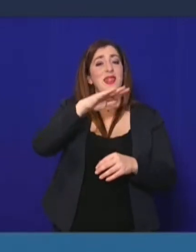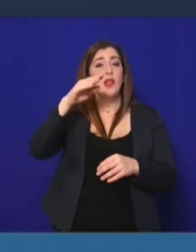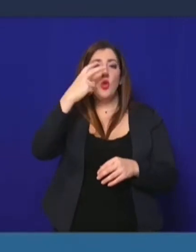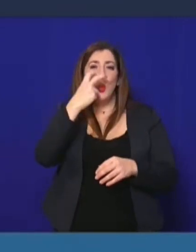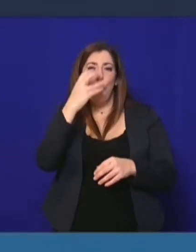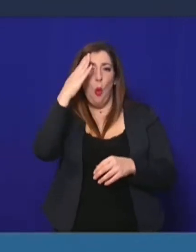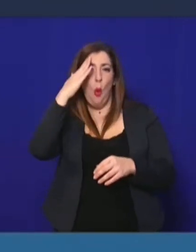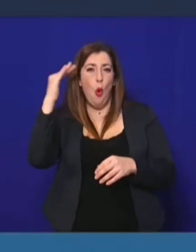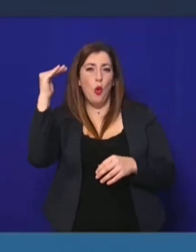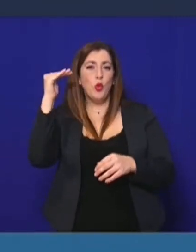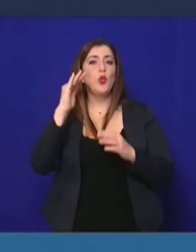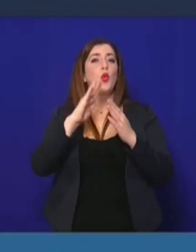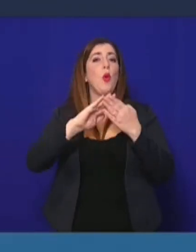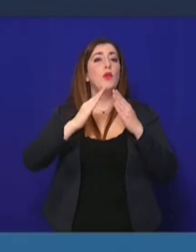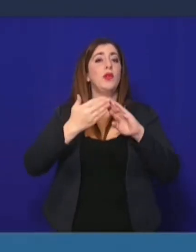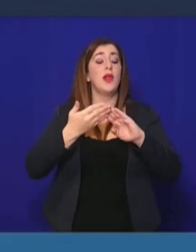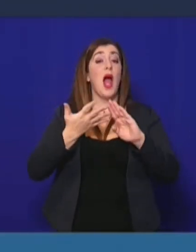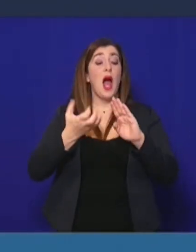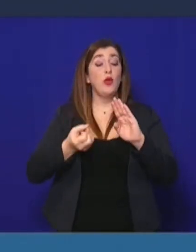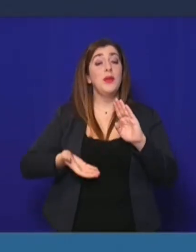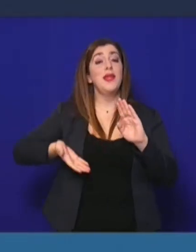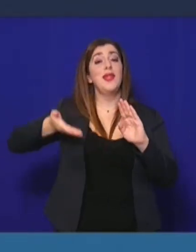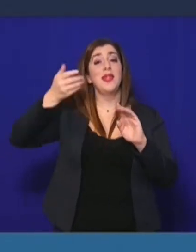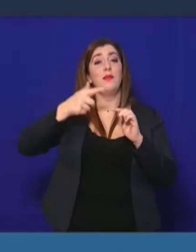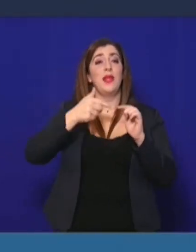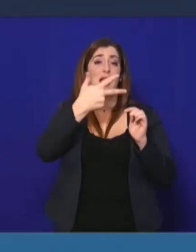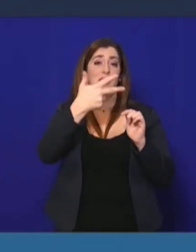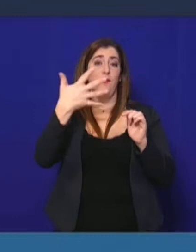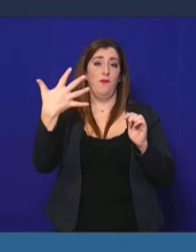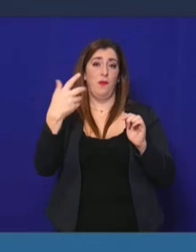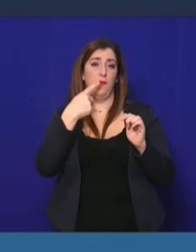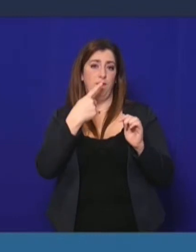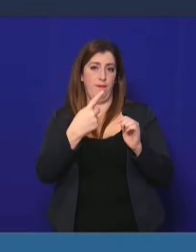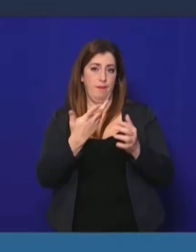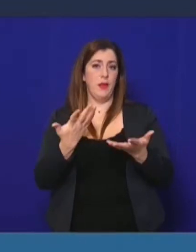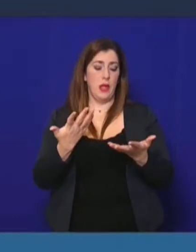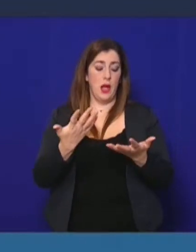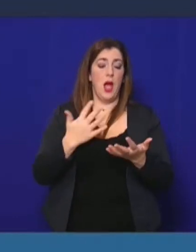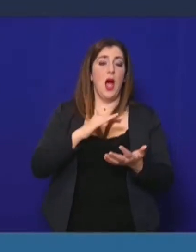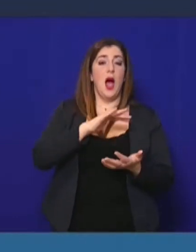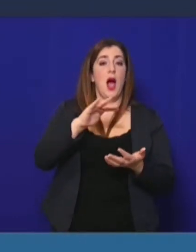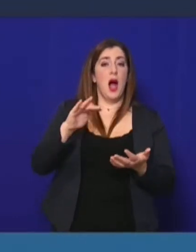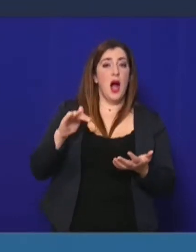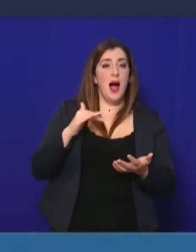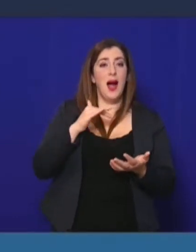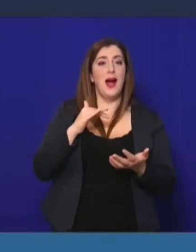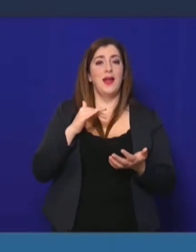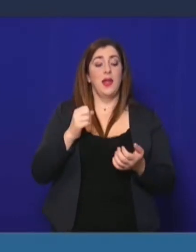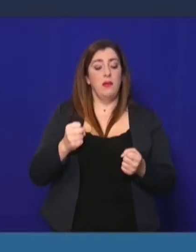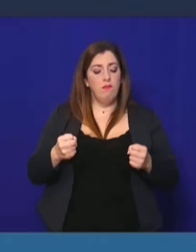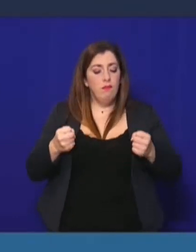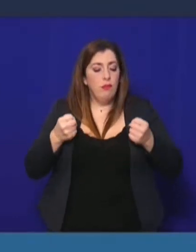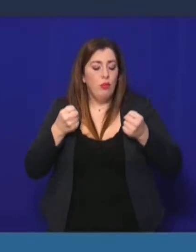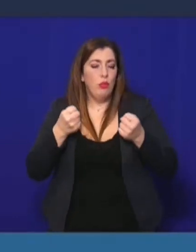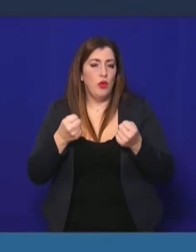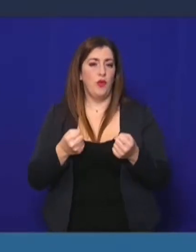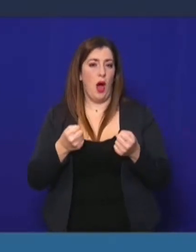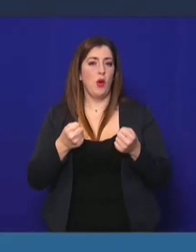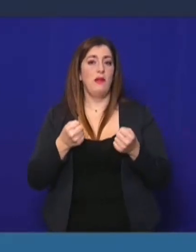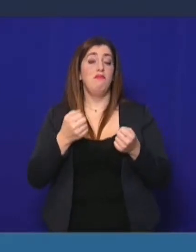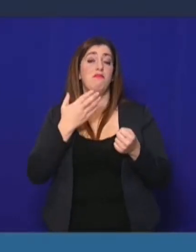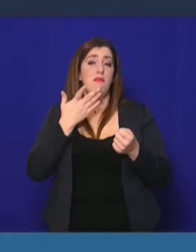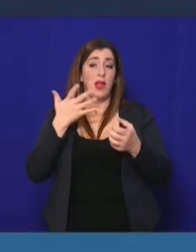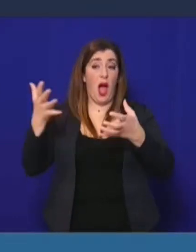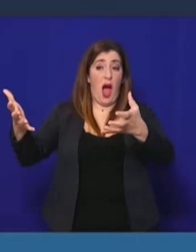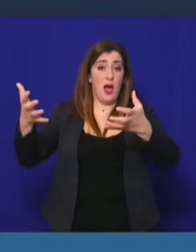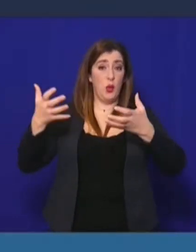85 sena. Bekk aħna dan l-ewwel grupp li aħna qegħdin nilħqu bl-ammonti li nkunu qegħdin nirċievu ta' vaccines,